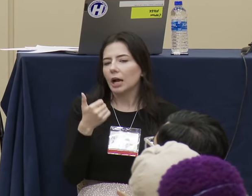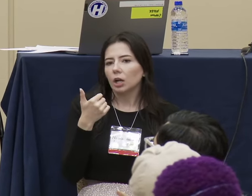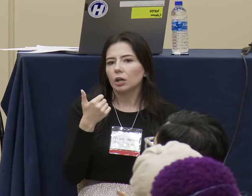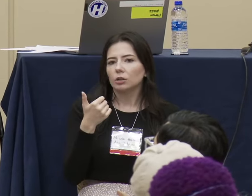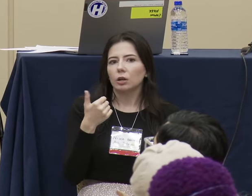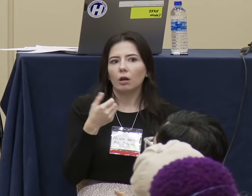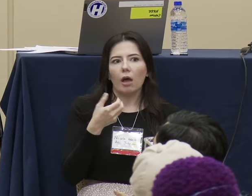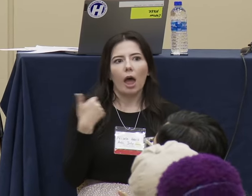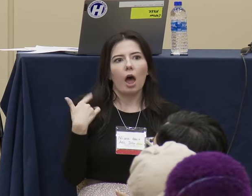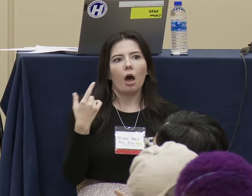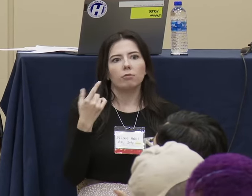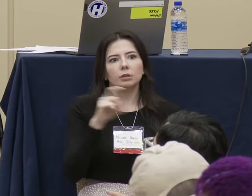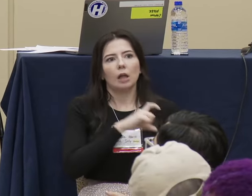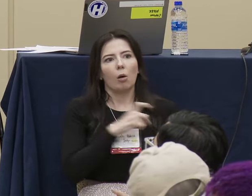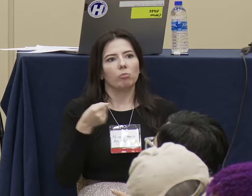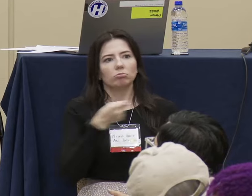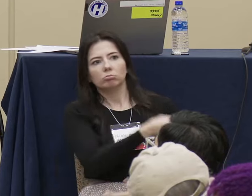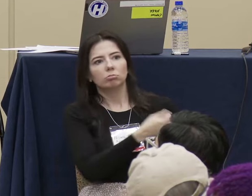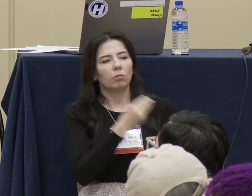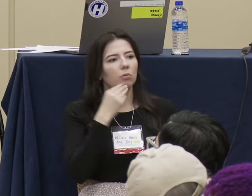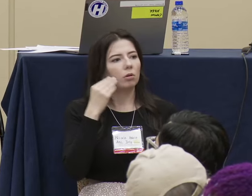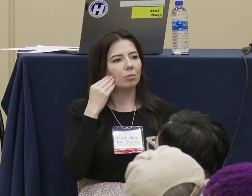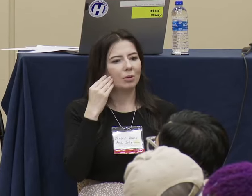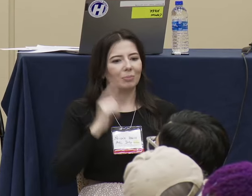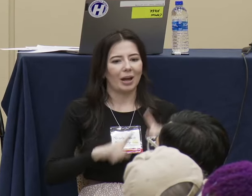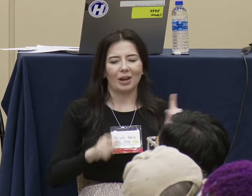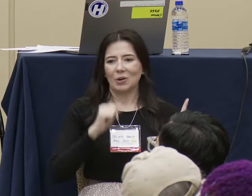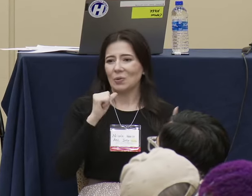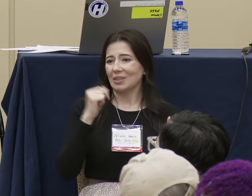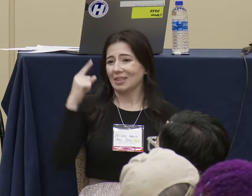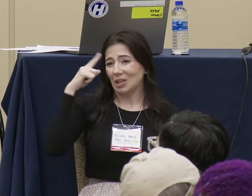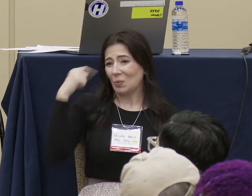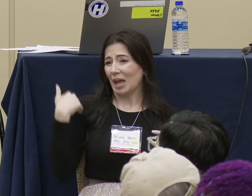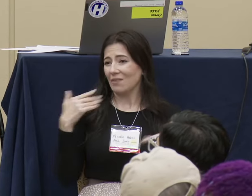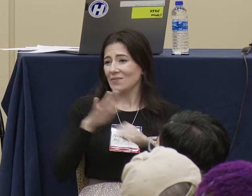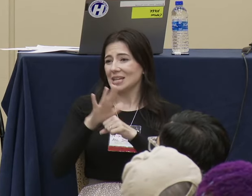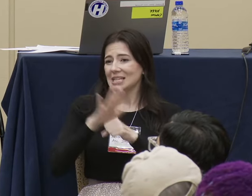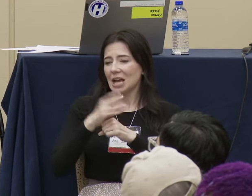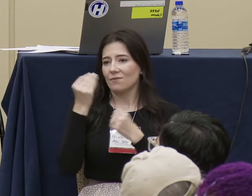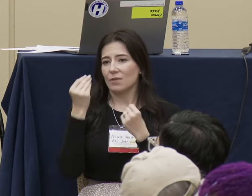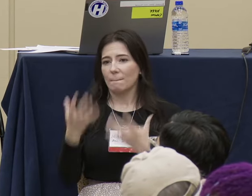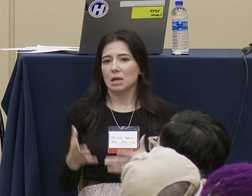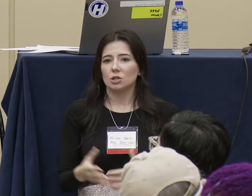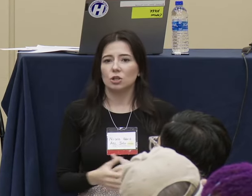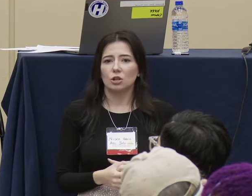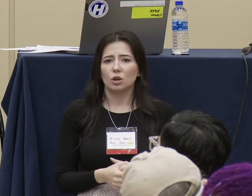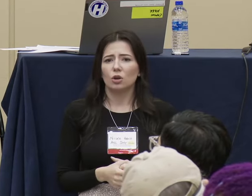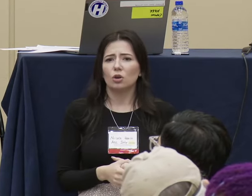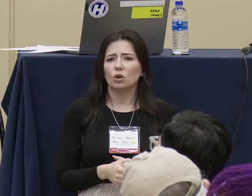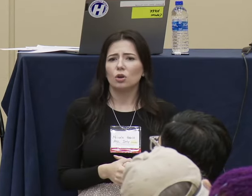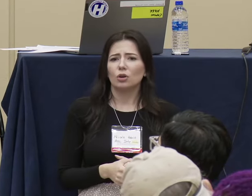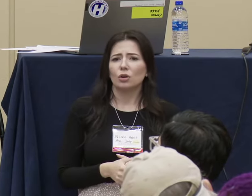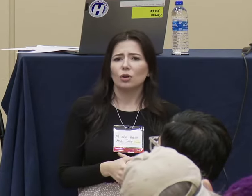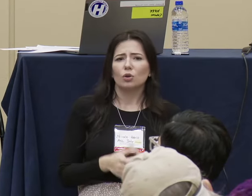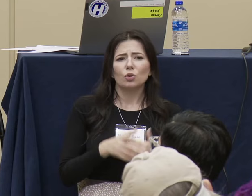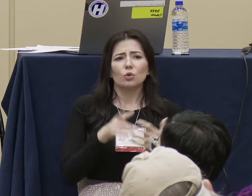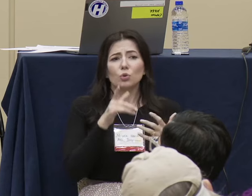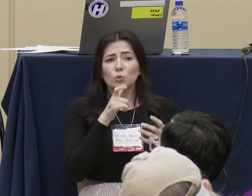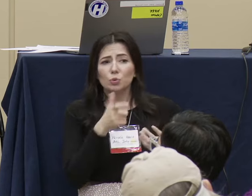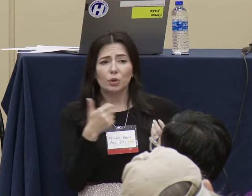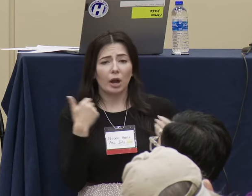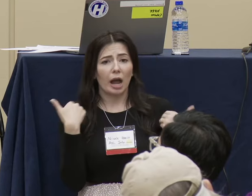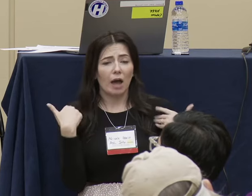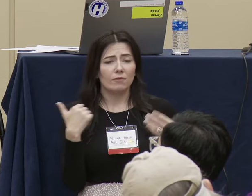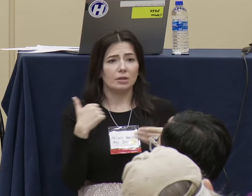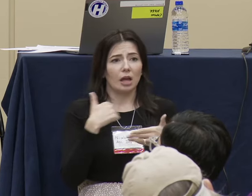your home. But I don't think that we have enough information about who did the rolling out and how